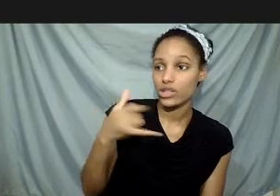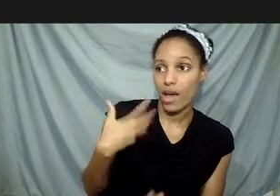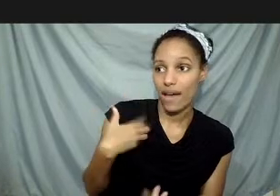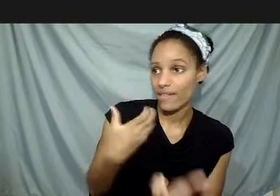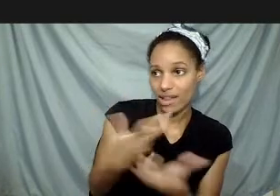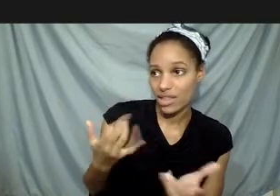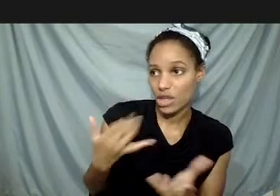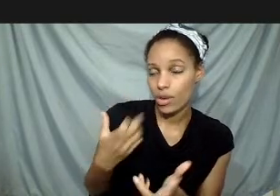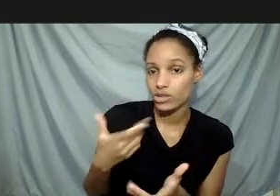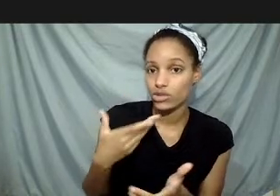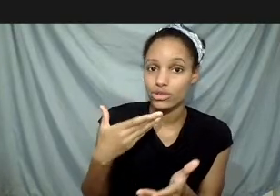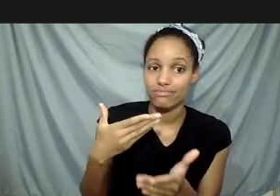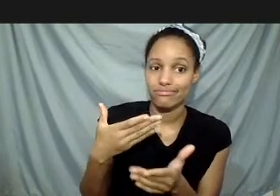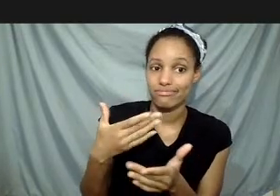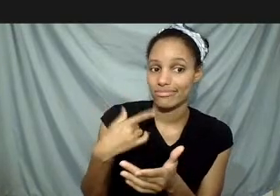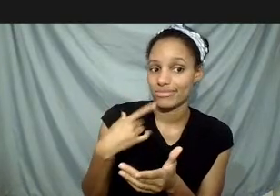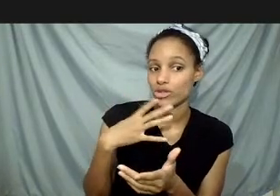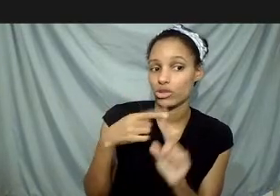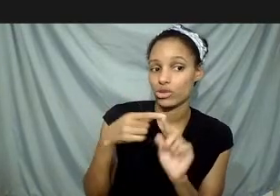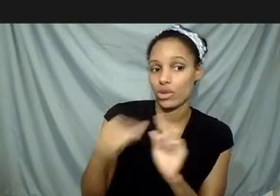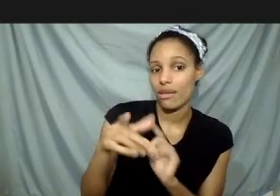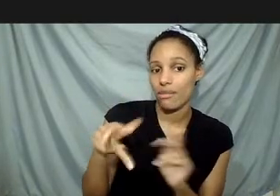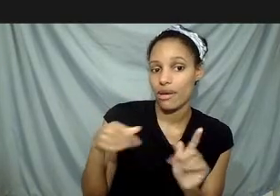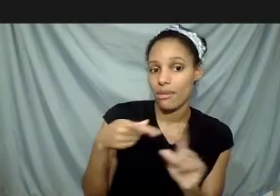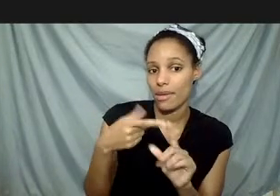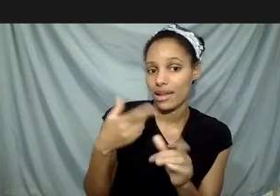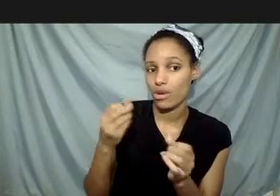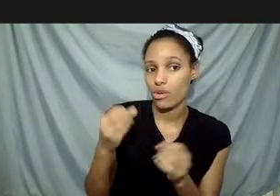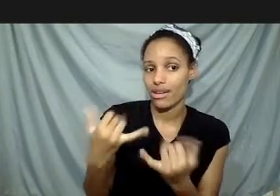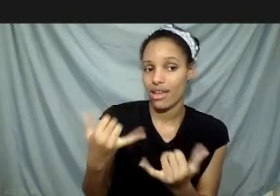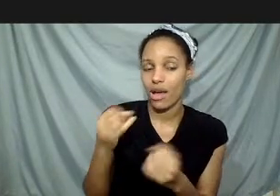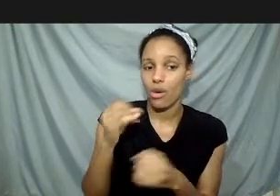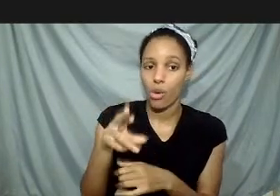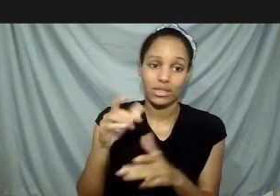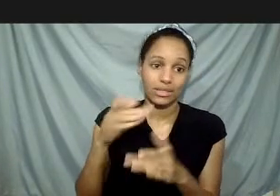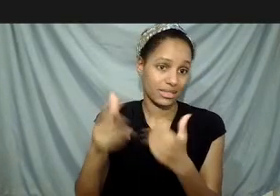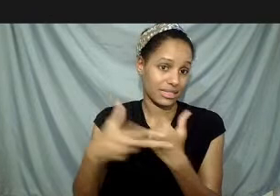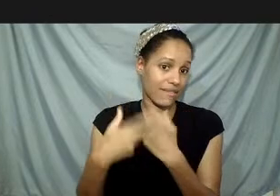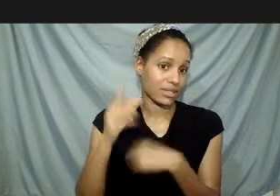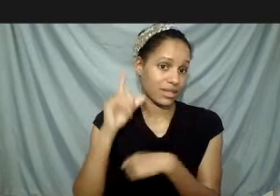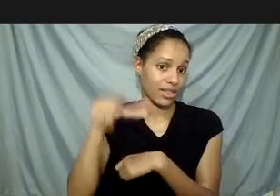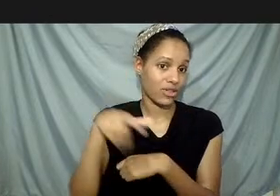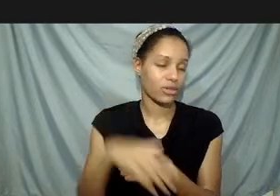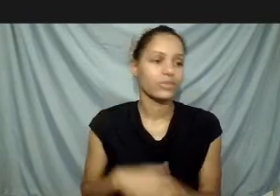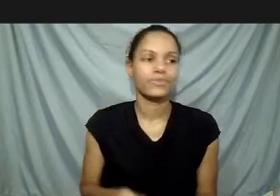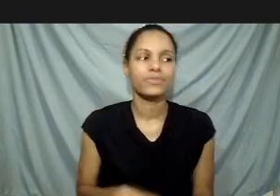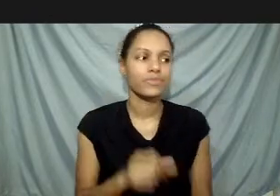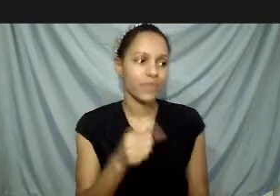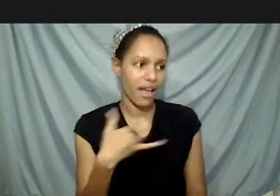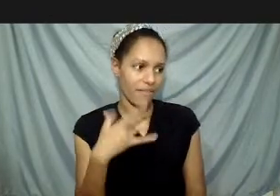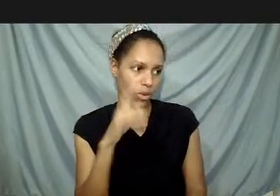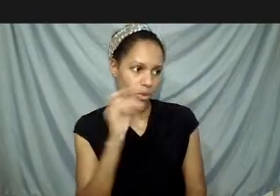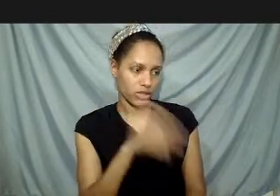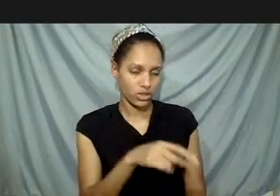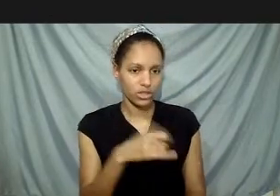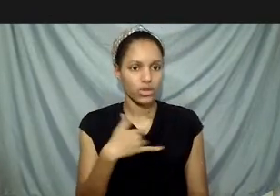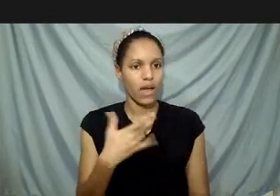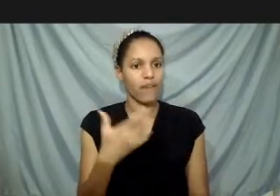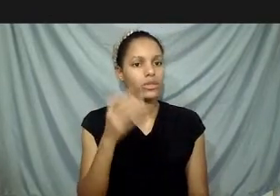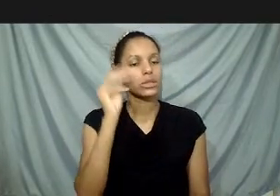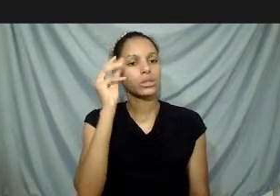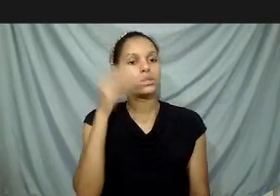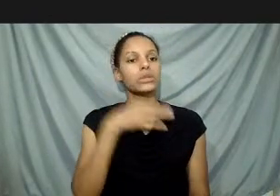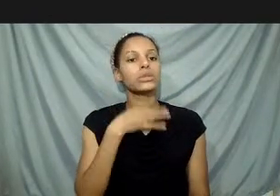wanted to talk to Iega about now, or shall we save it? Go ahead. I had one question. So I was just